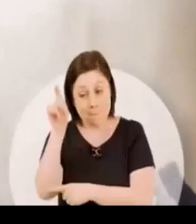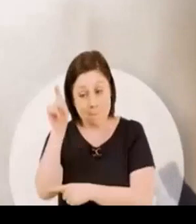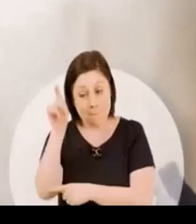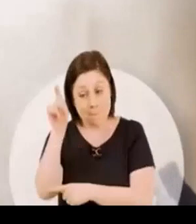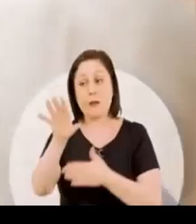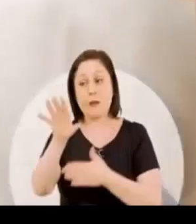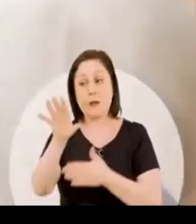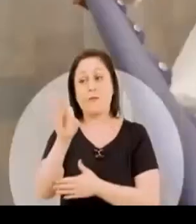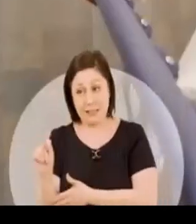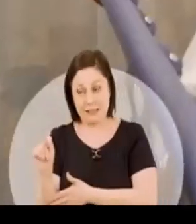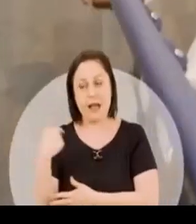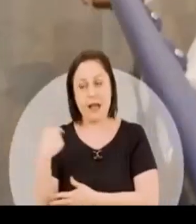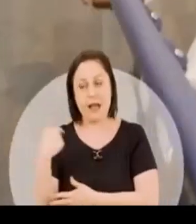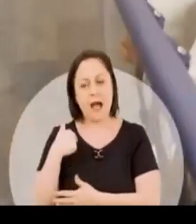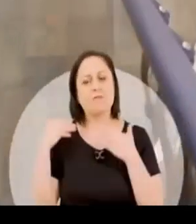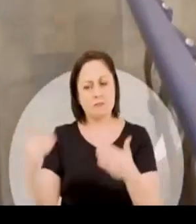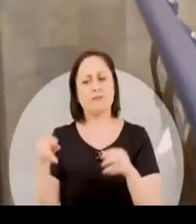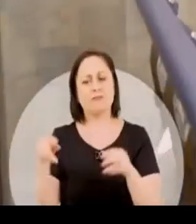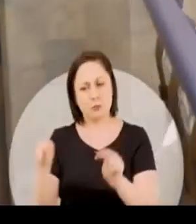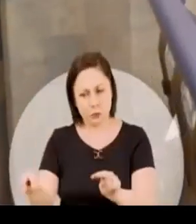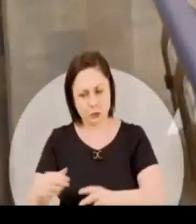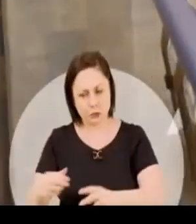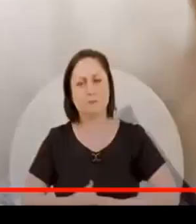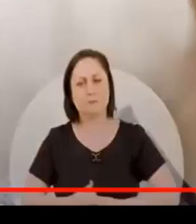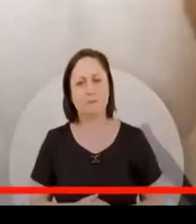feet. While you're here, let's take a look.